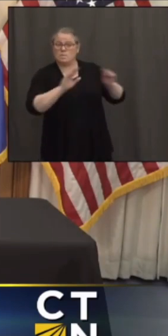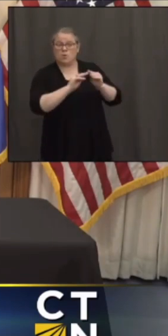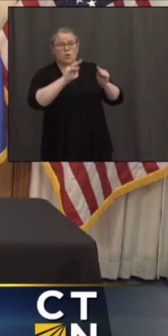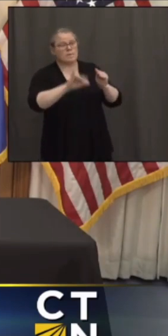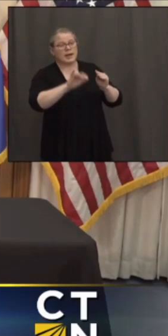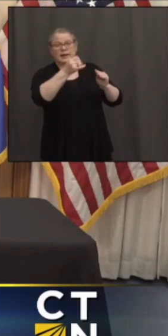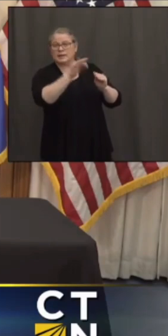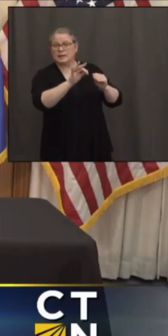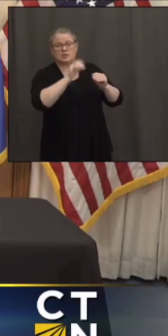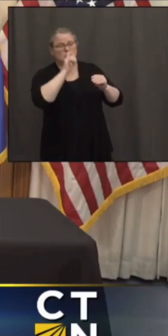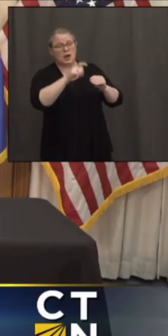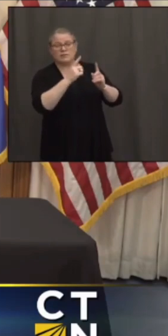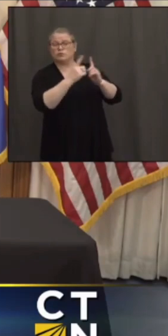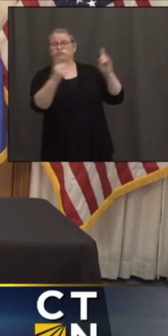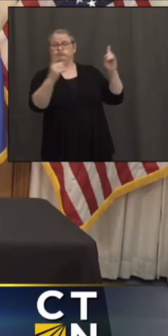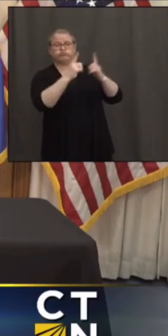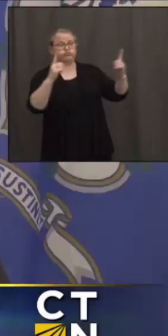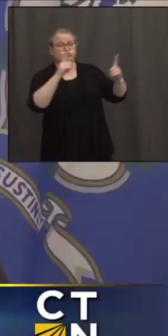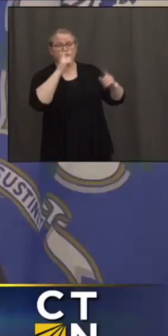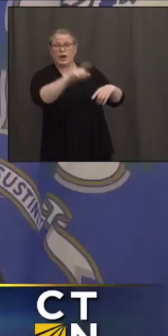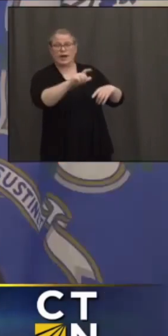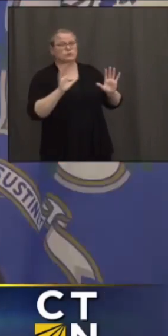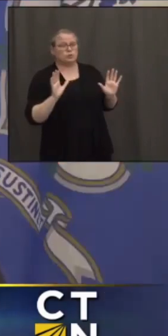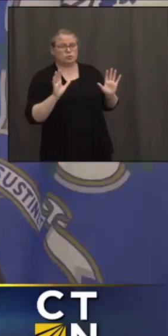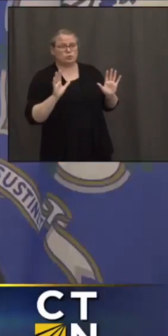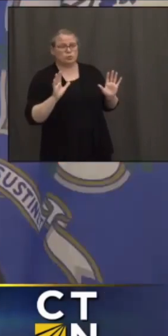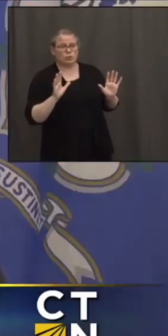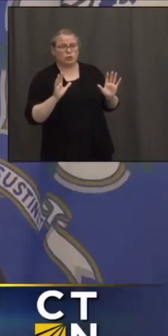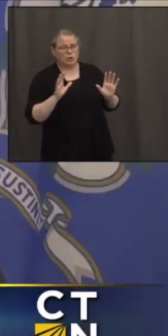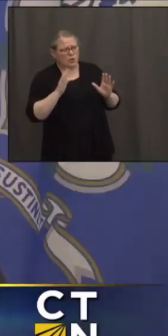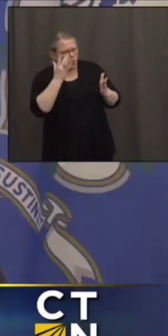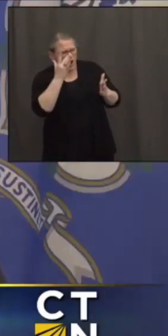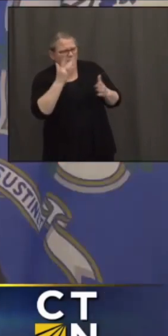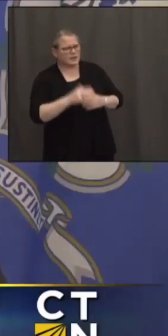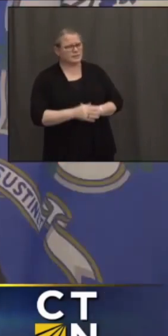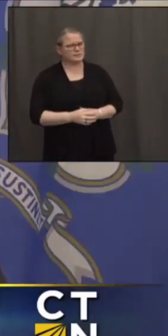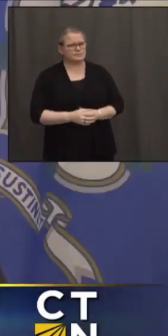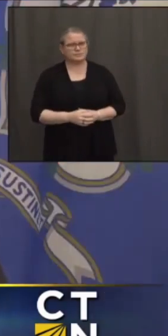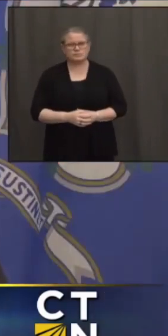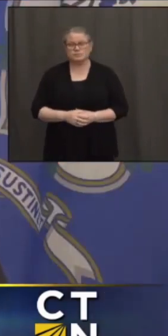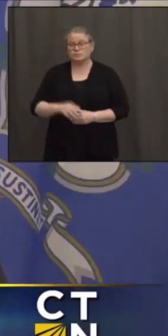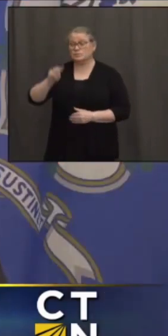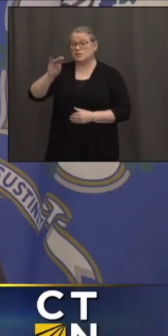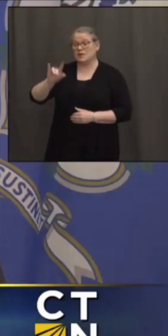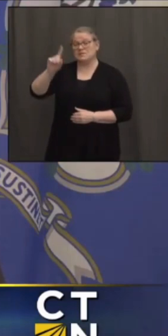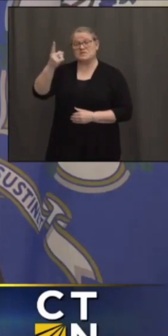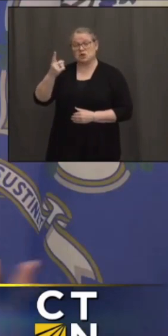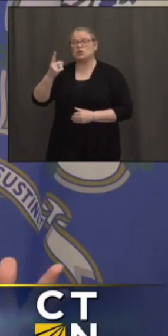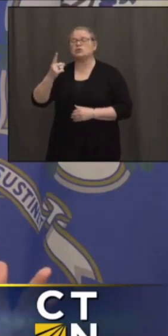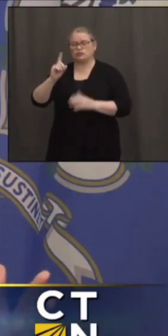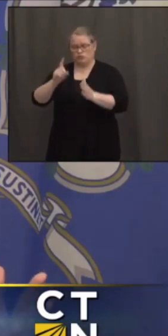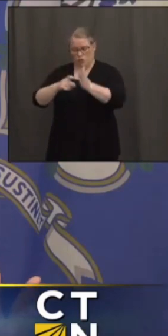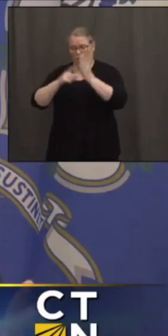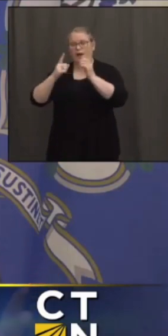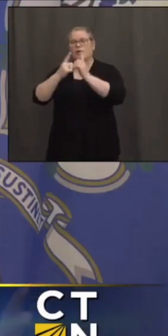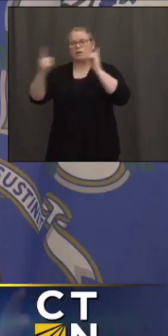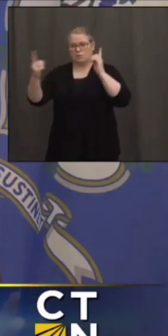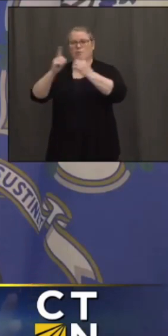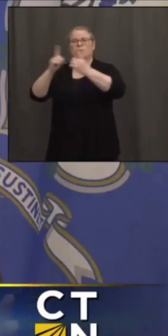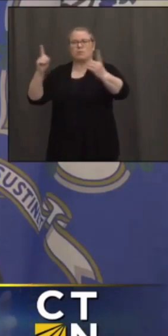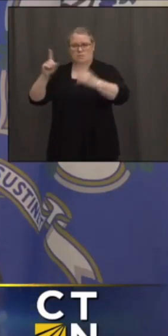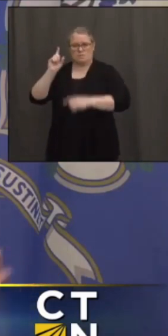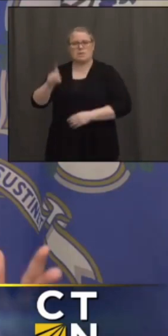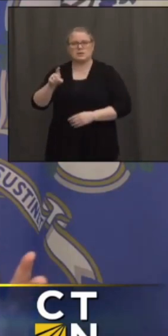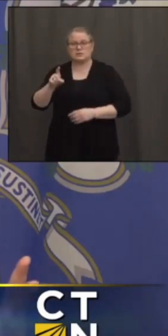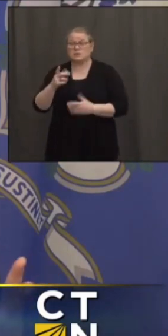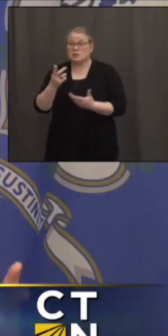19th? Yeah, May 1st, we're keeping the social distancing in place because I'm finding most of the, in this case, is mainly restaurants,